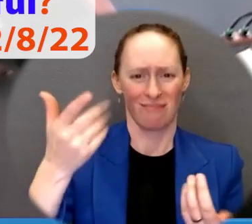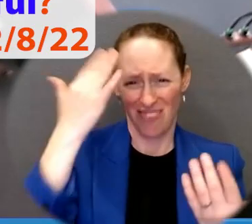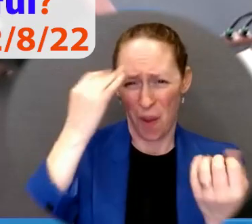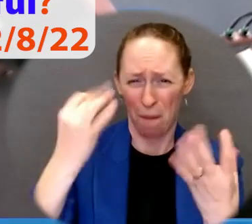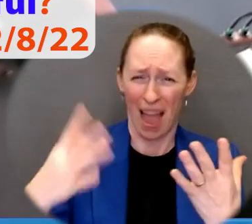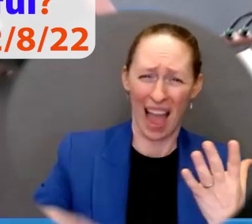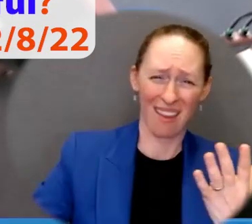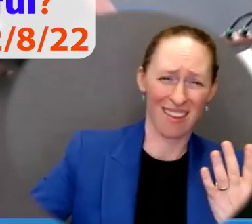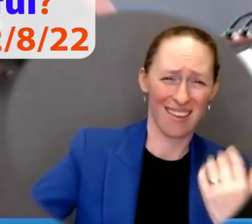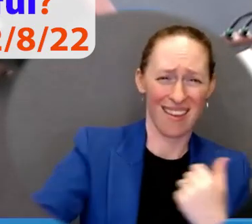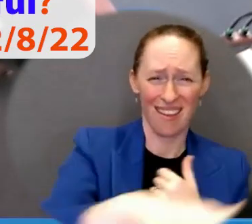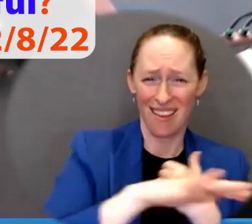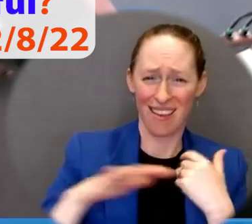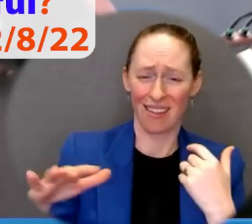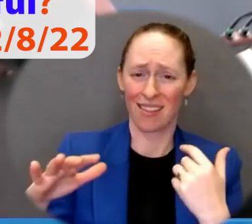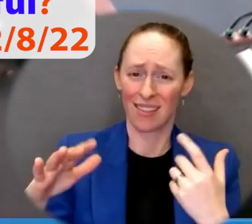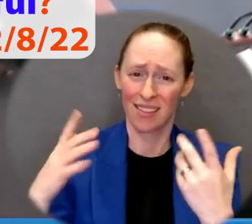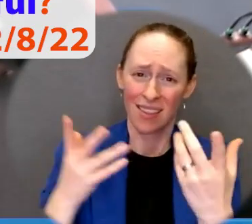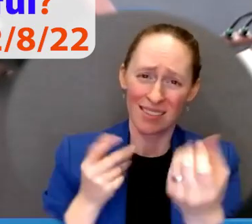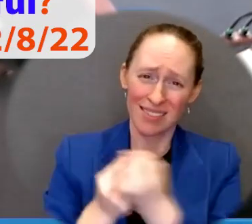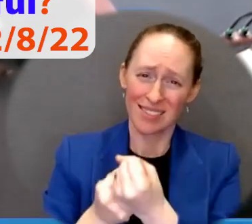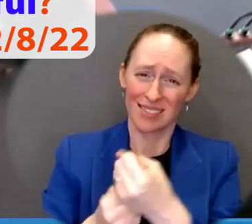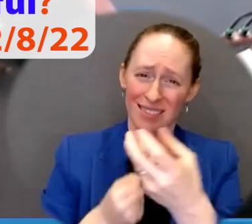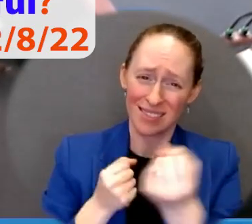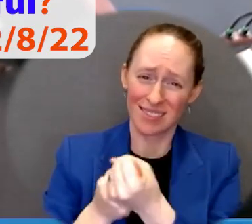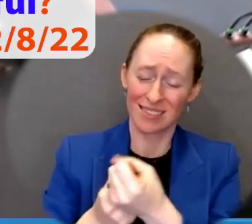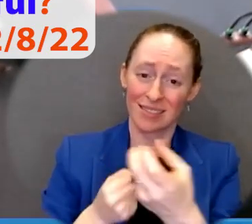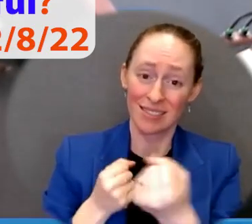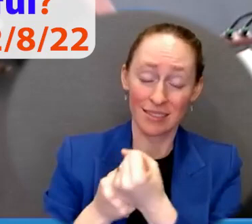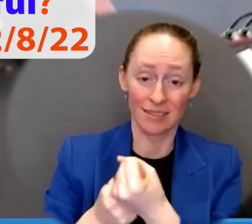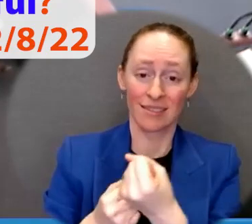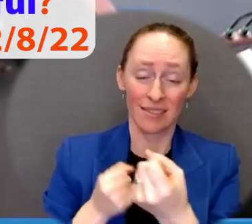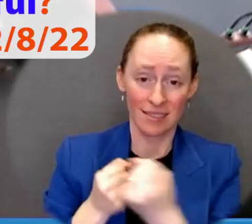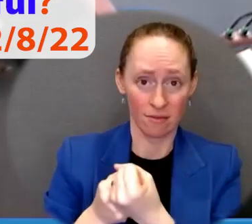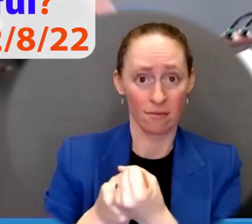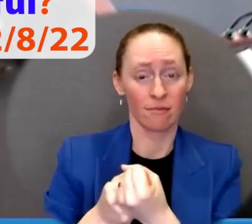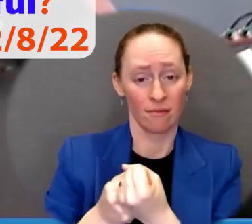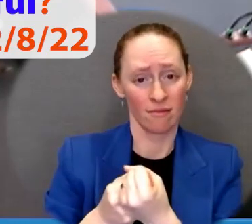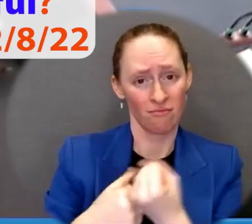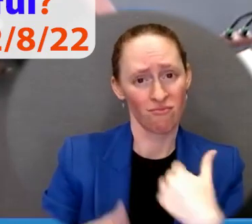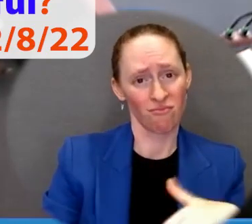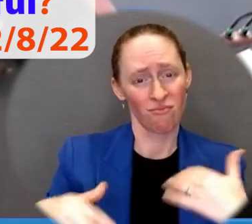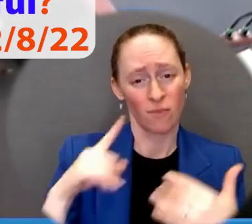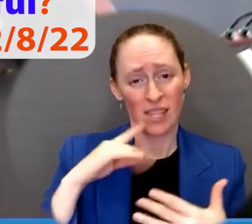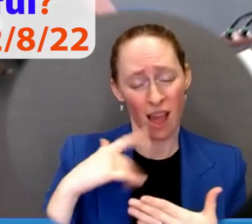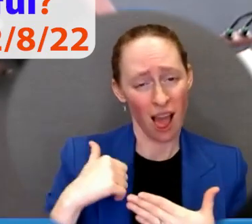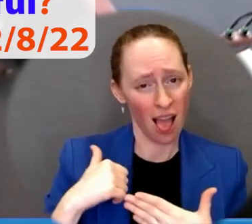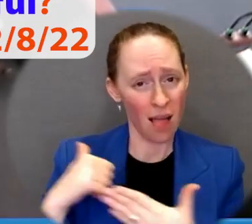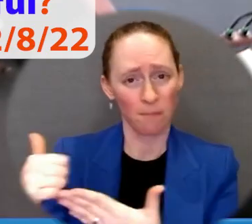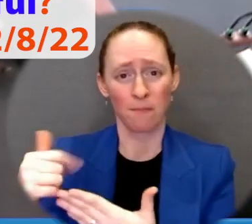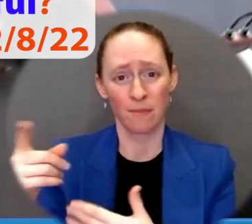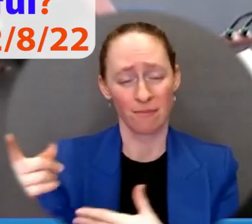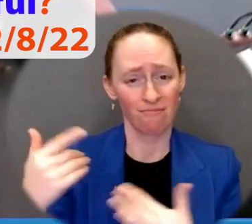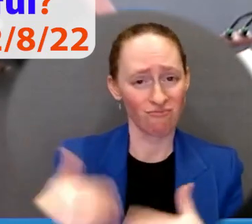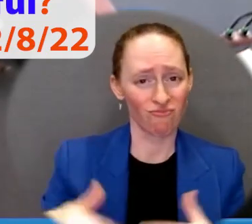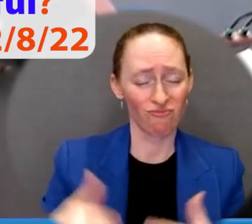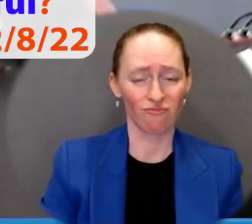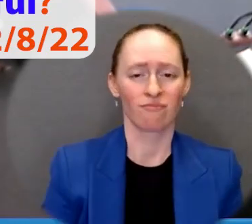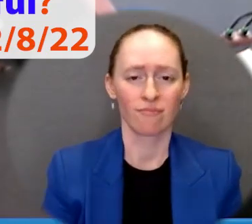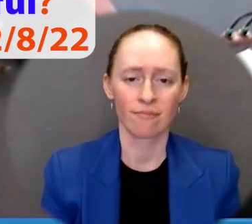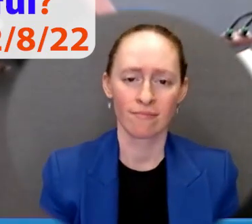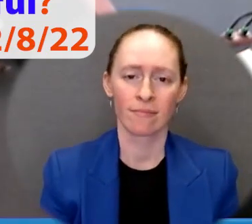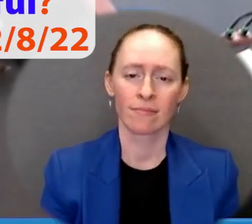for her. To what degree was that helpful or impactful to the administration's work to bring her home? So, look, I will just refer to